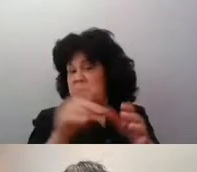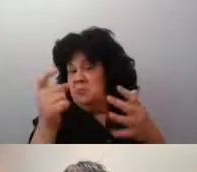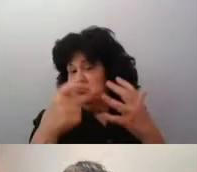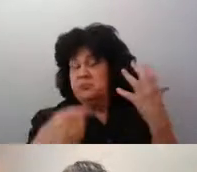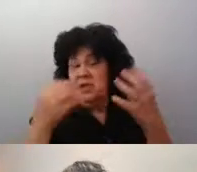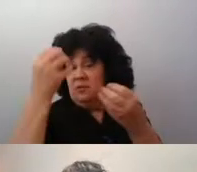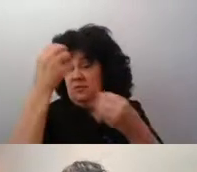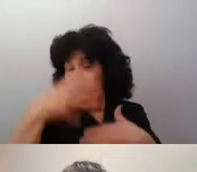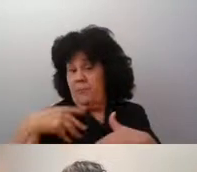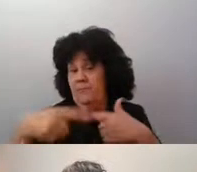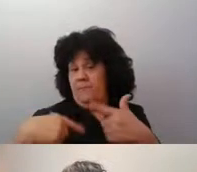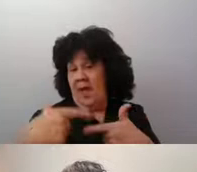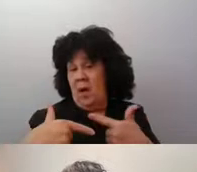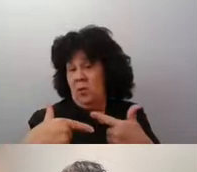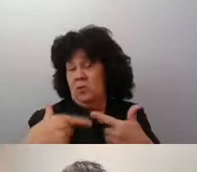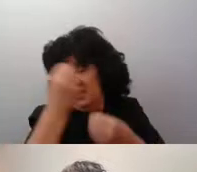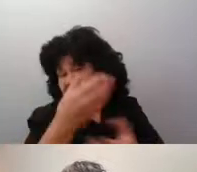next.